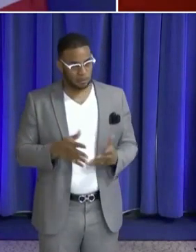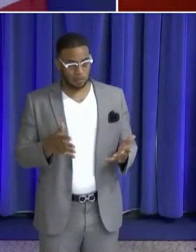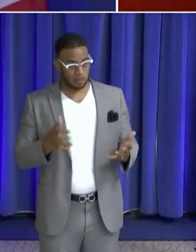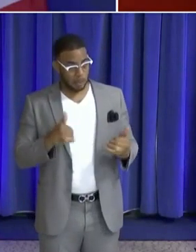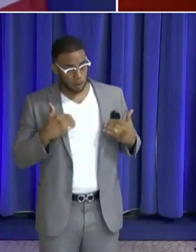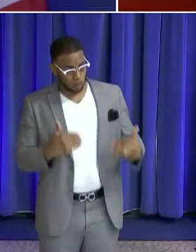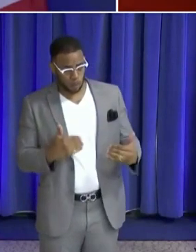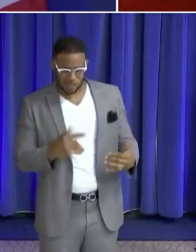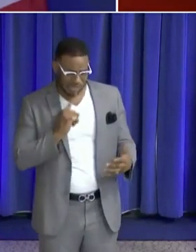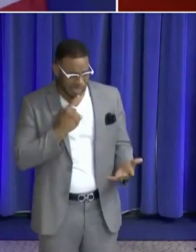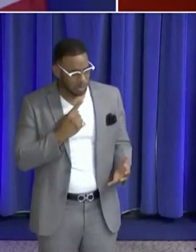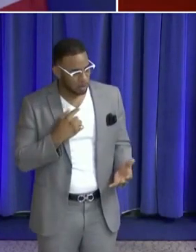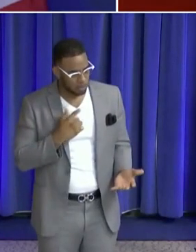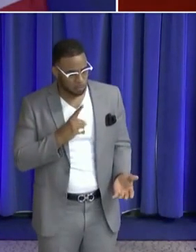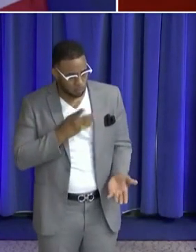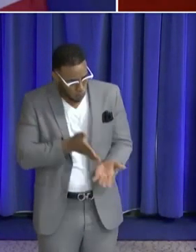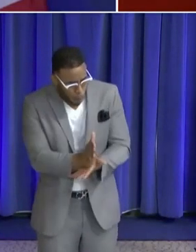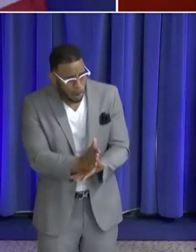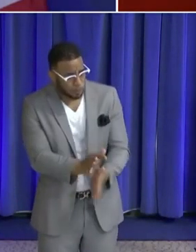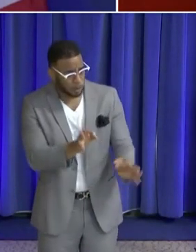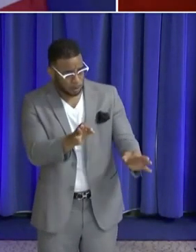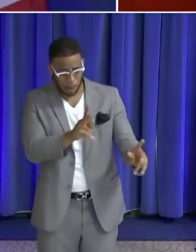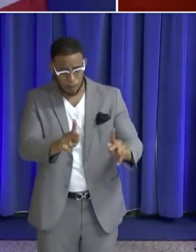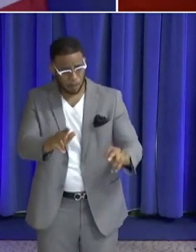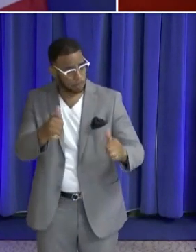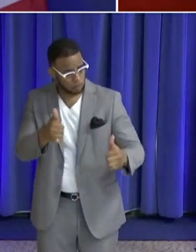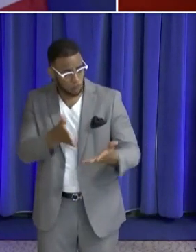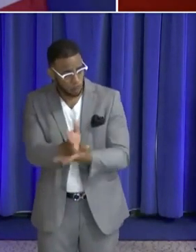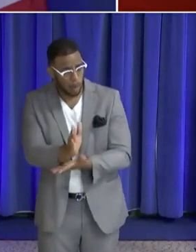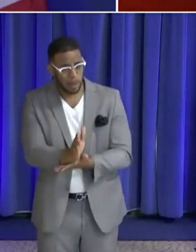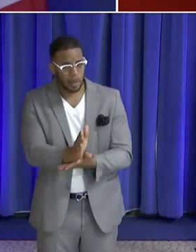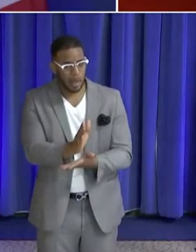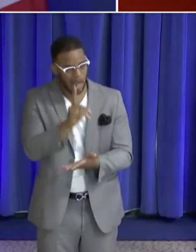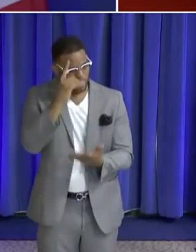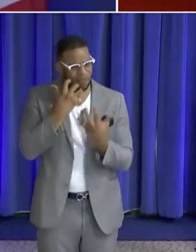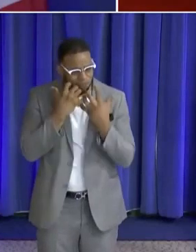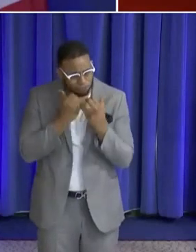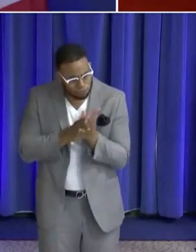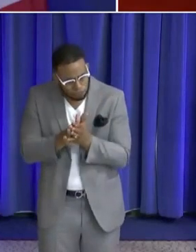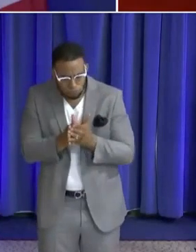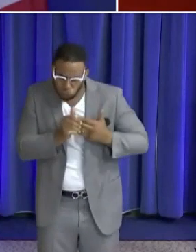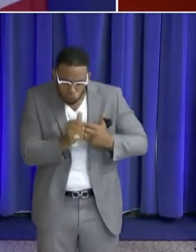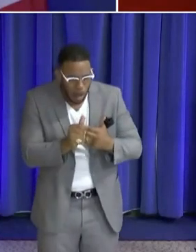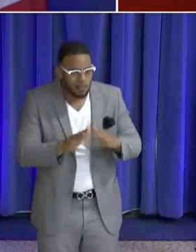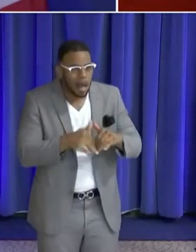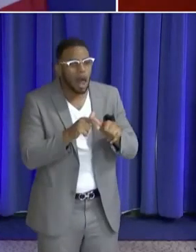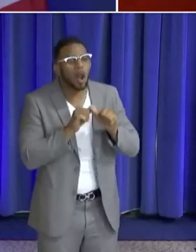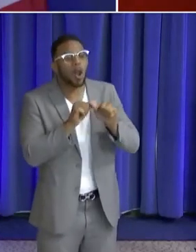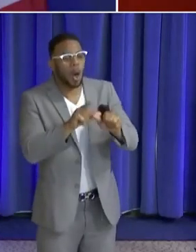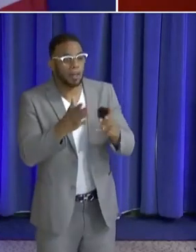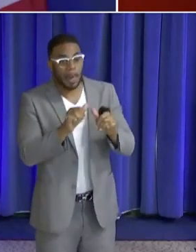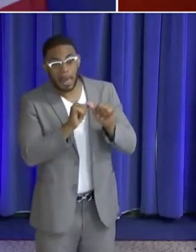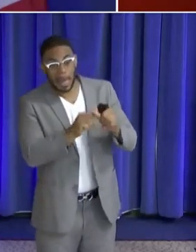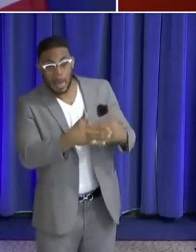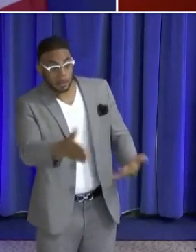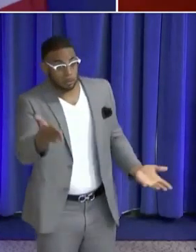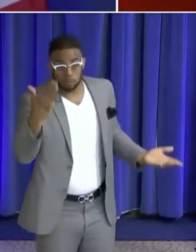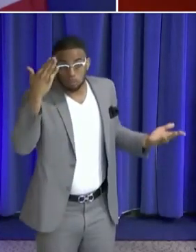movement, rightfully so. I think passion drives how long this might